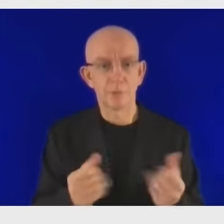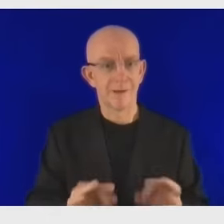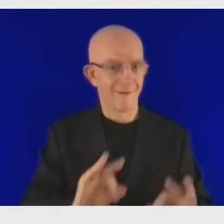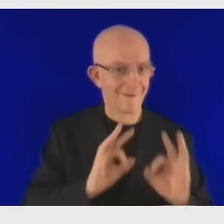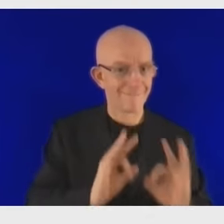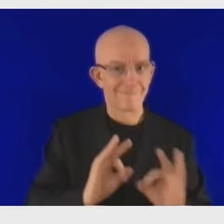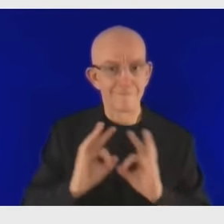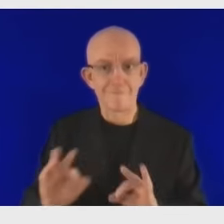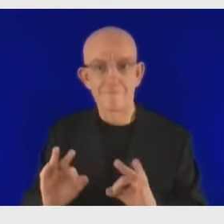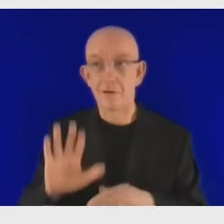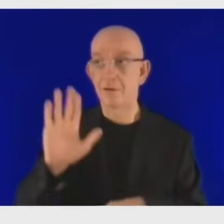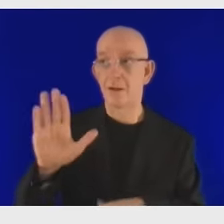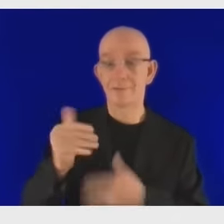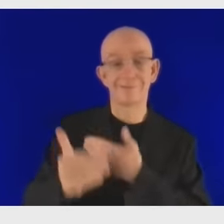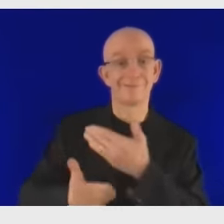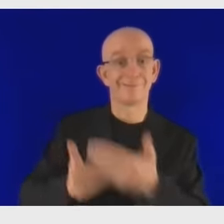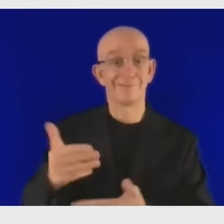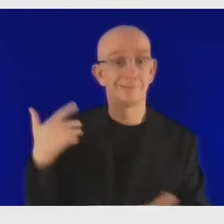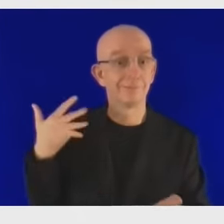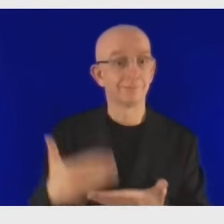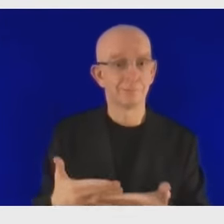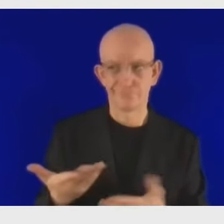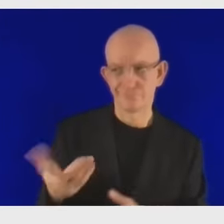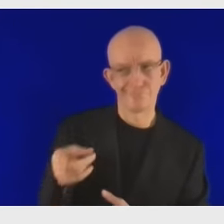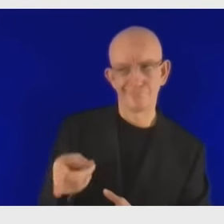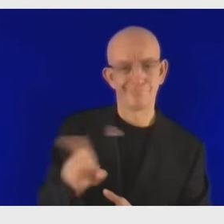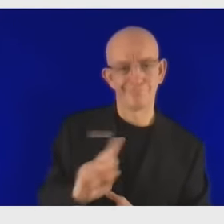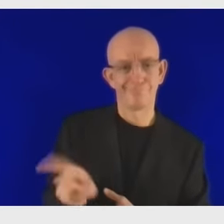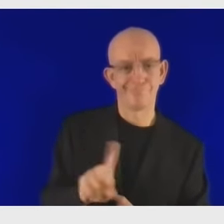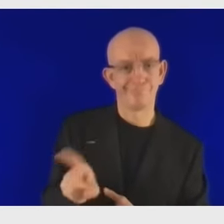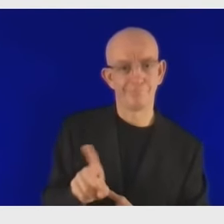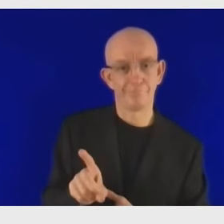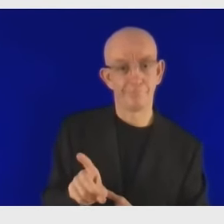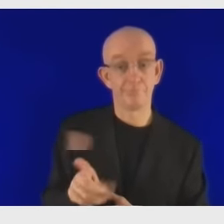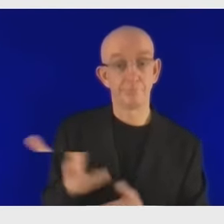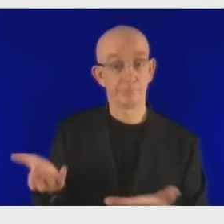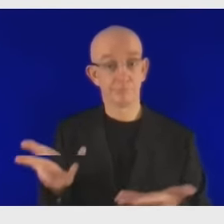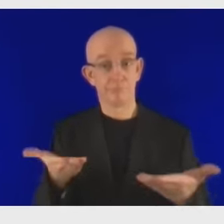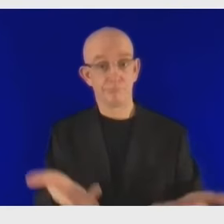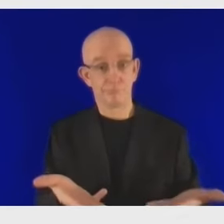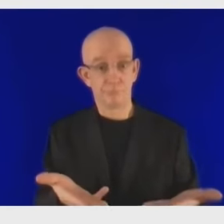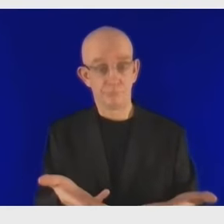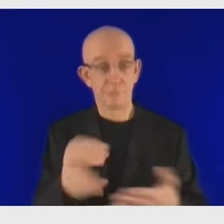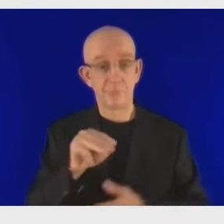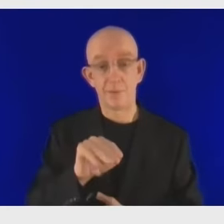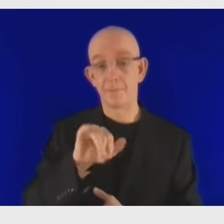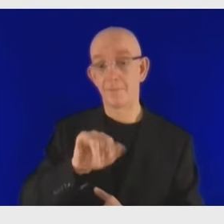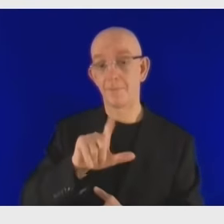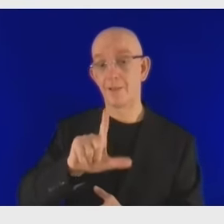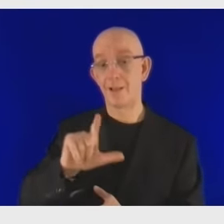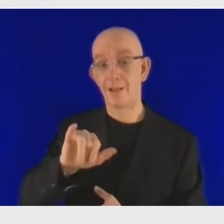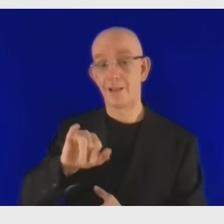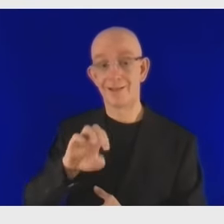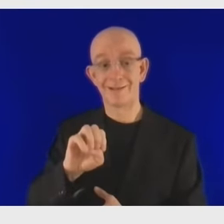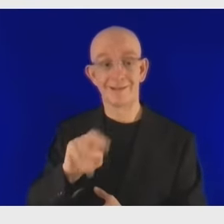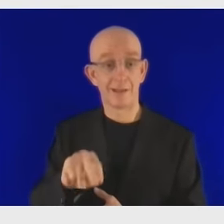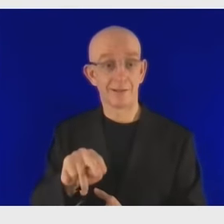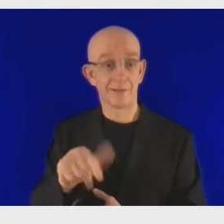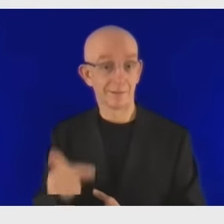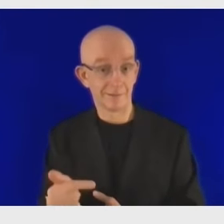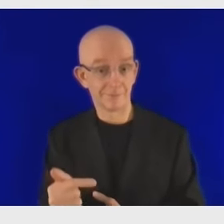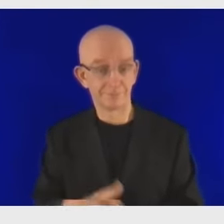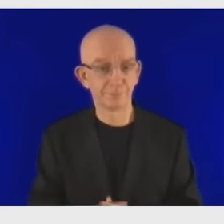Thank you to us, Ernest, moderator, and Olketa for this opportunity to share.